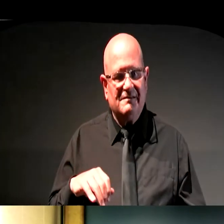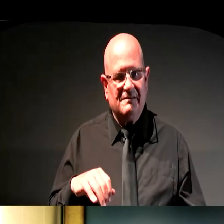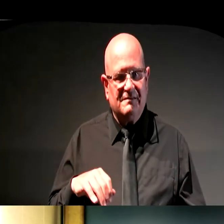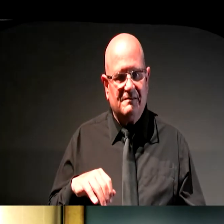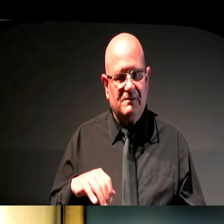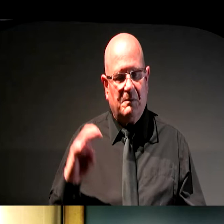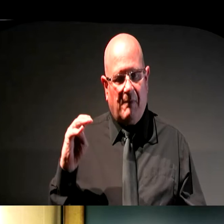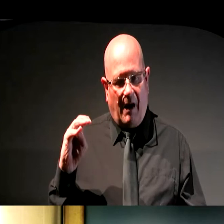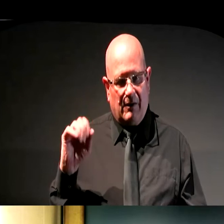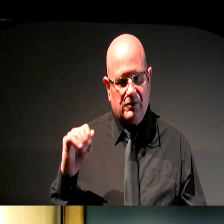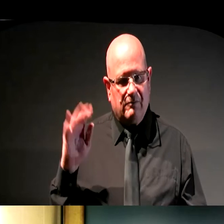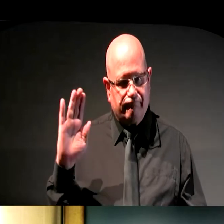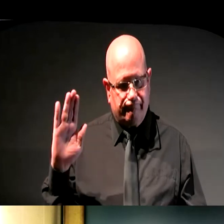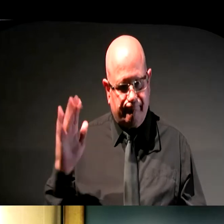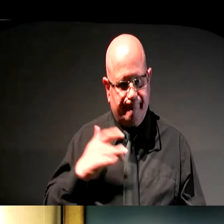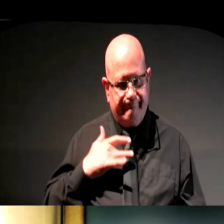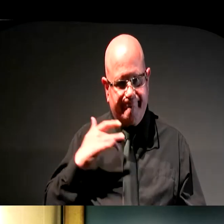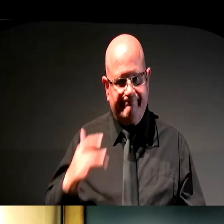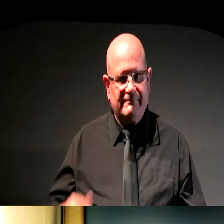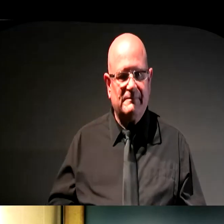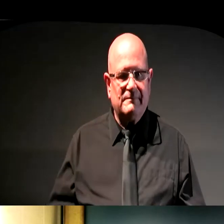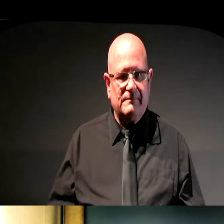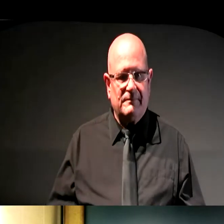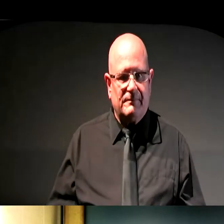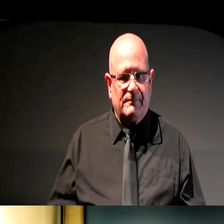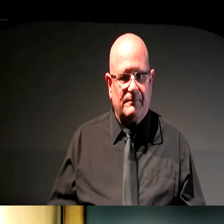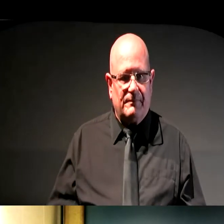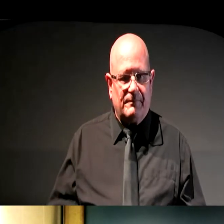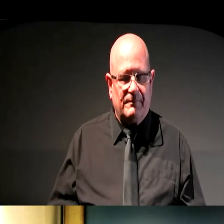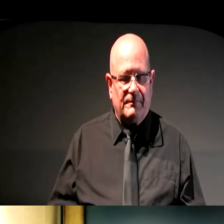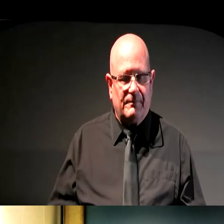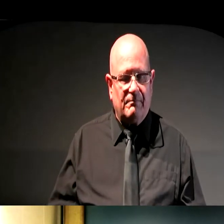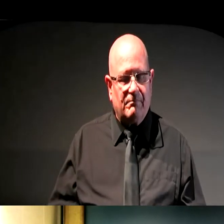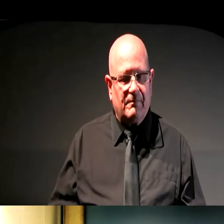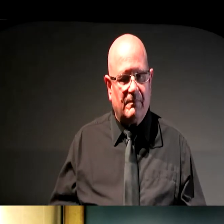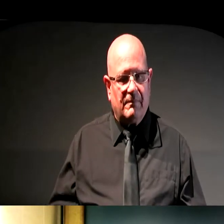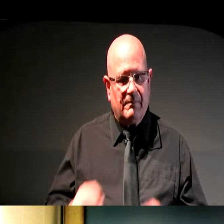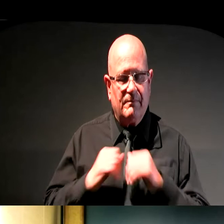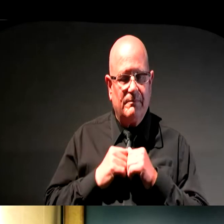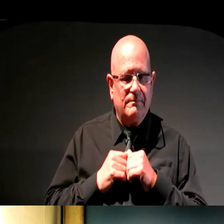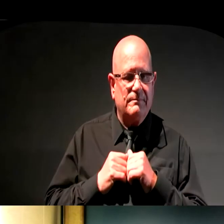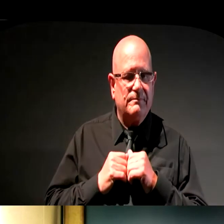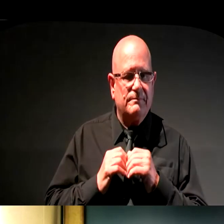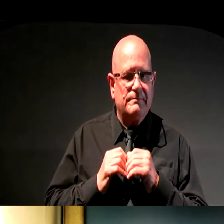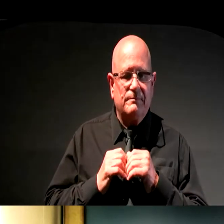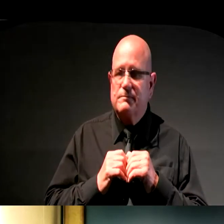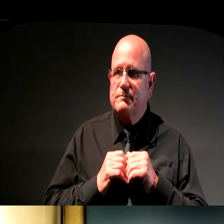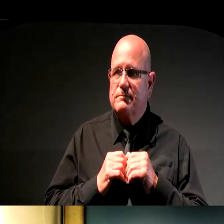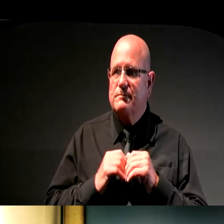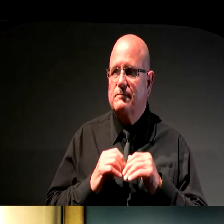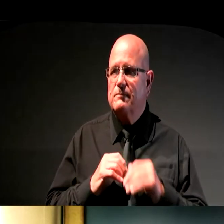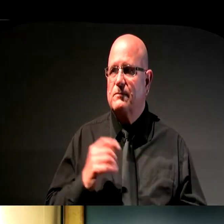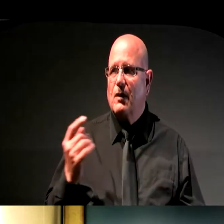Microsoft in a social perspective. There's always going to be politics, but it's really, compared